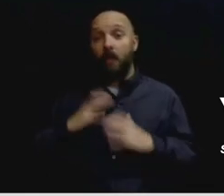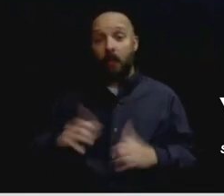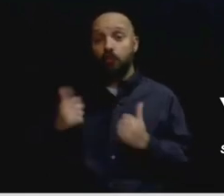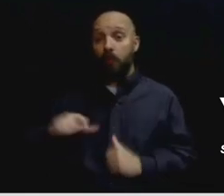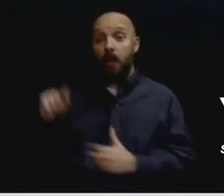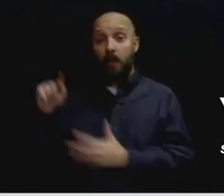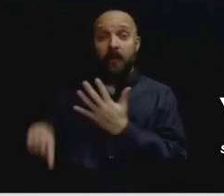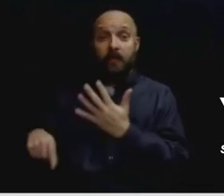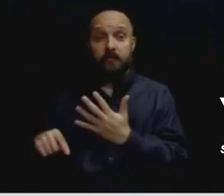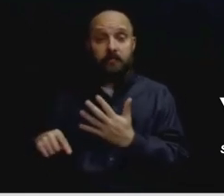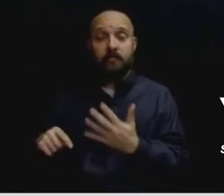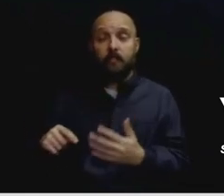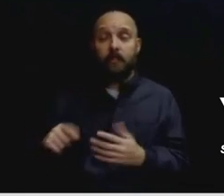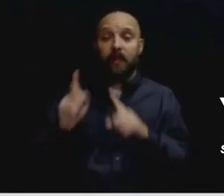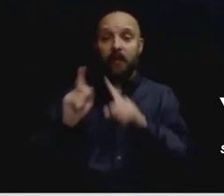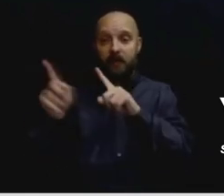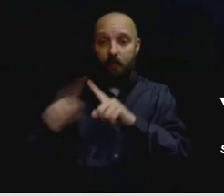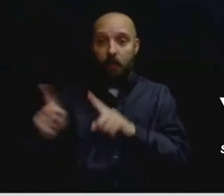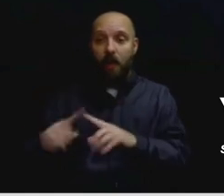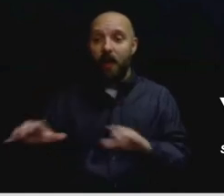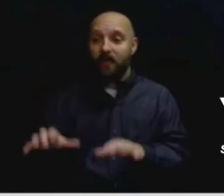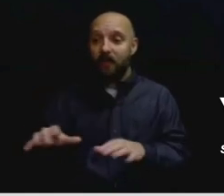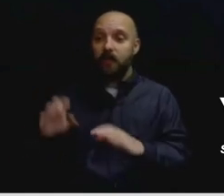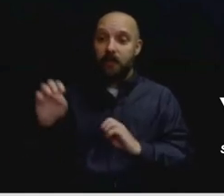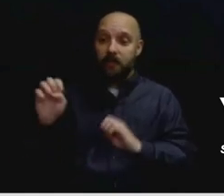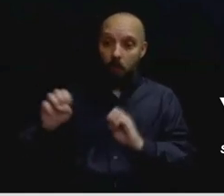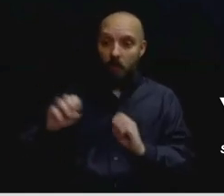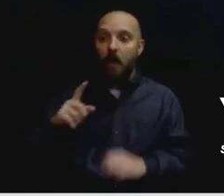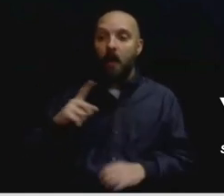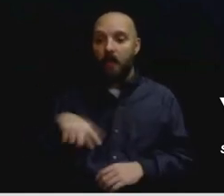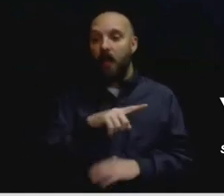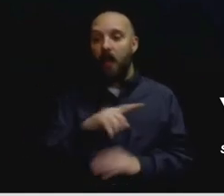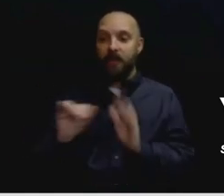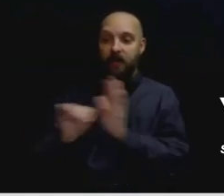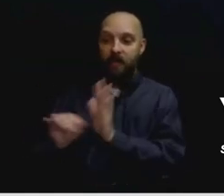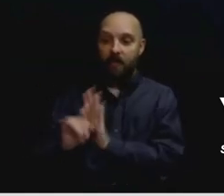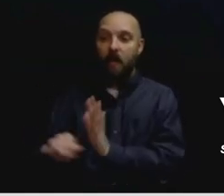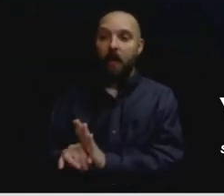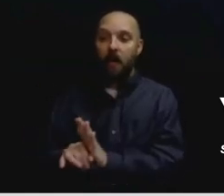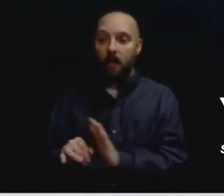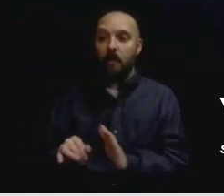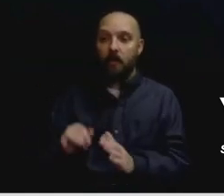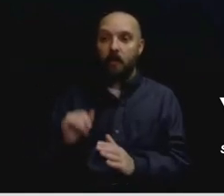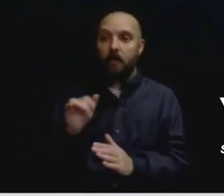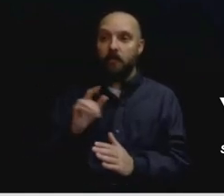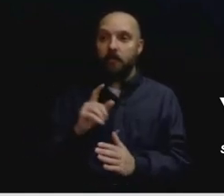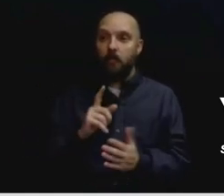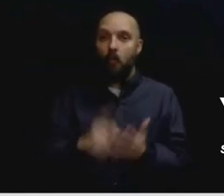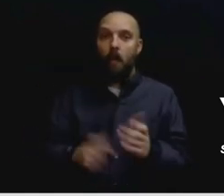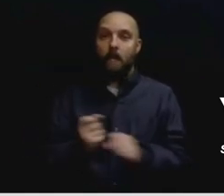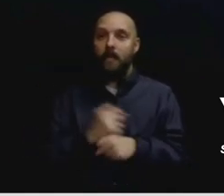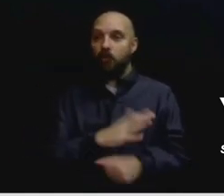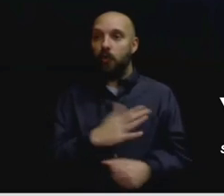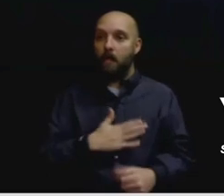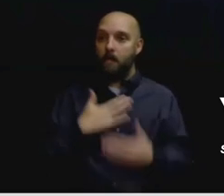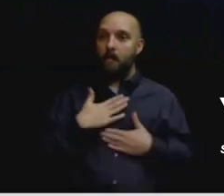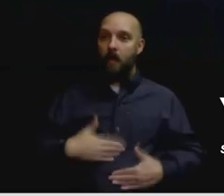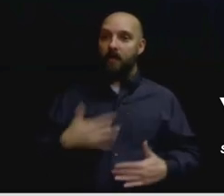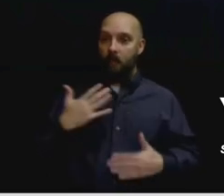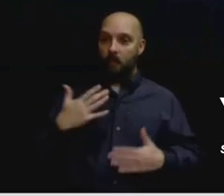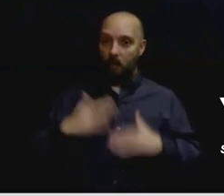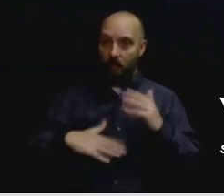different activities or experiments, and they identify like if this is something that makes their body feel comfortable, and if they're able to get